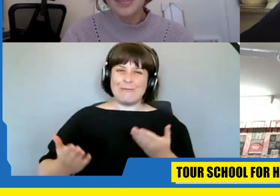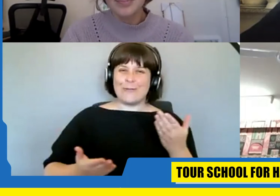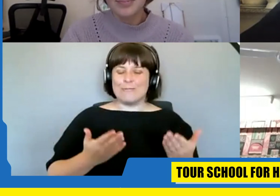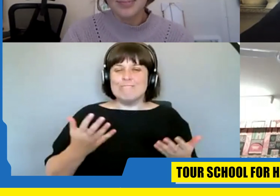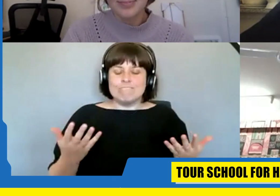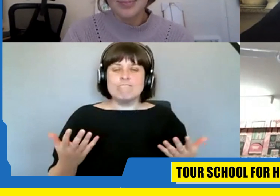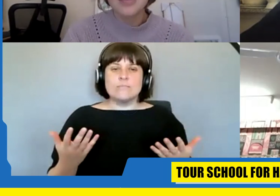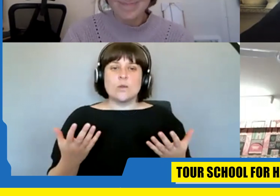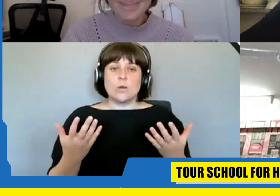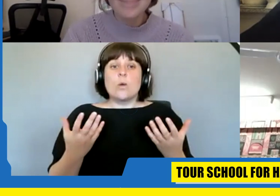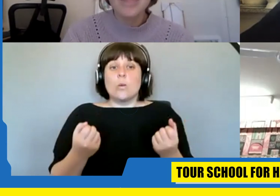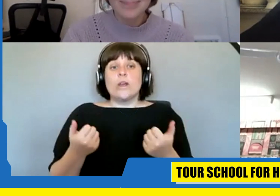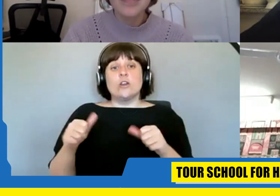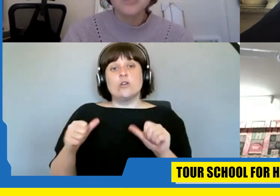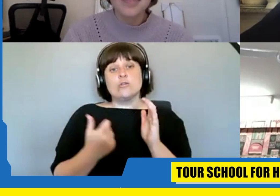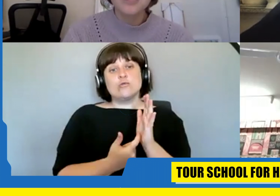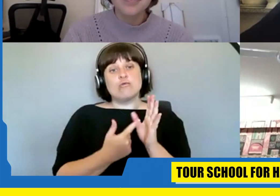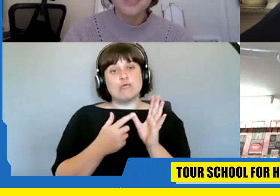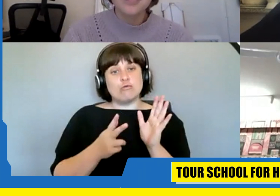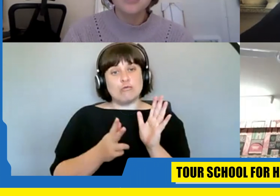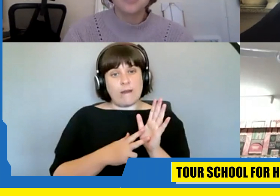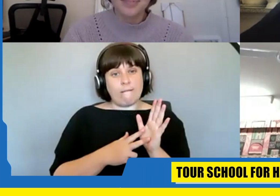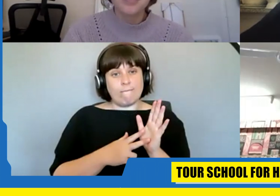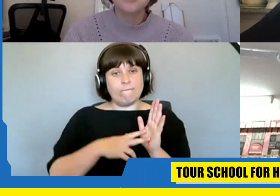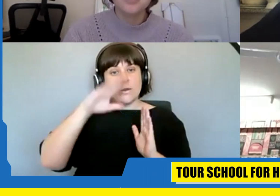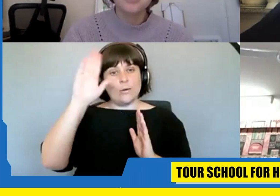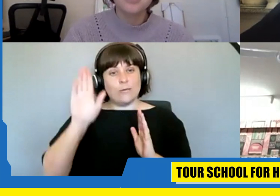through RAV and look at their program.